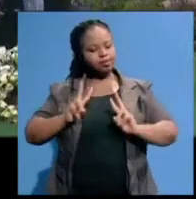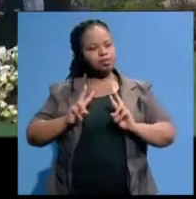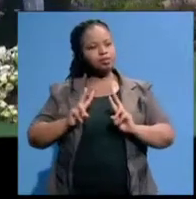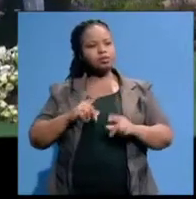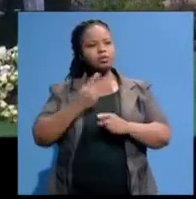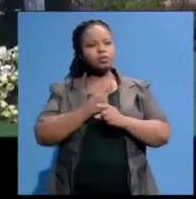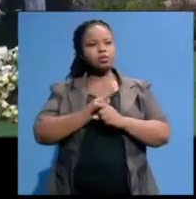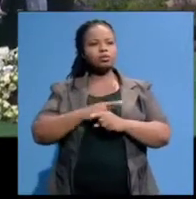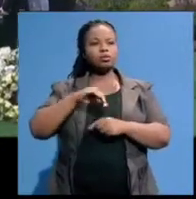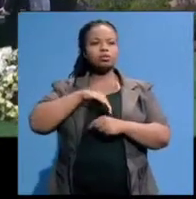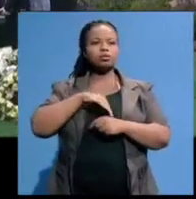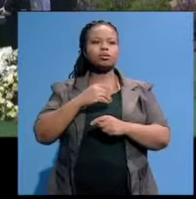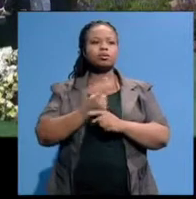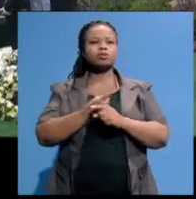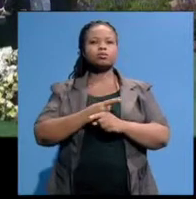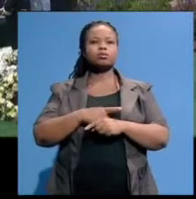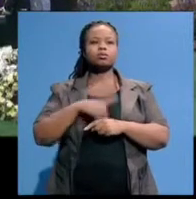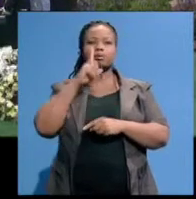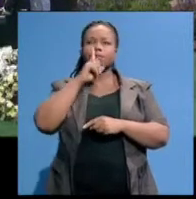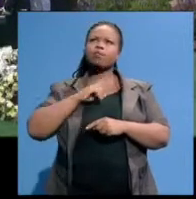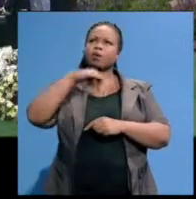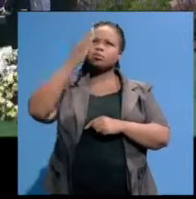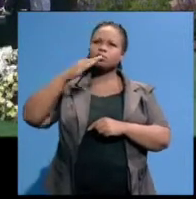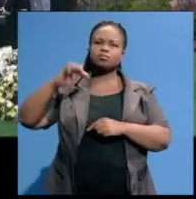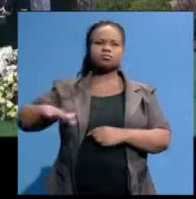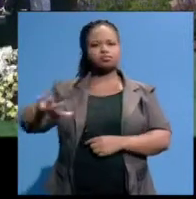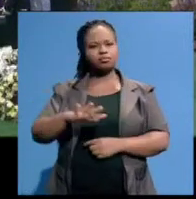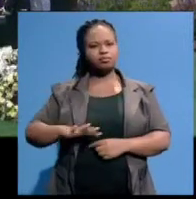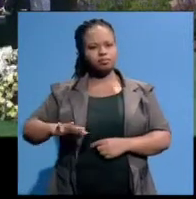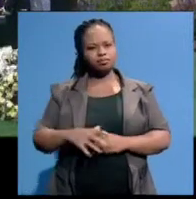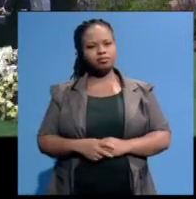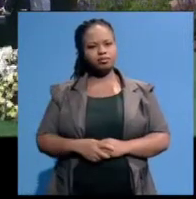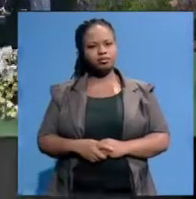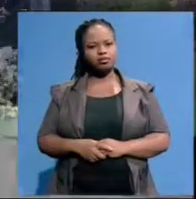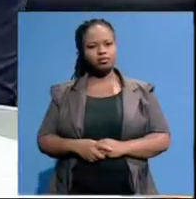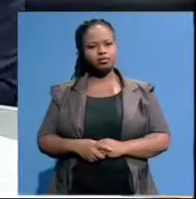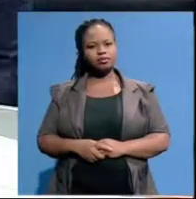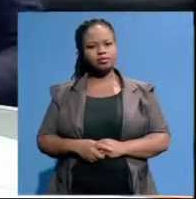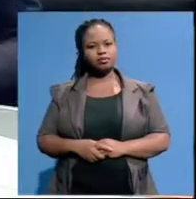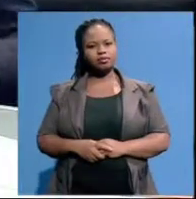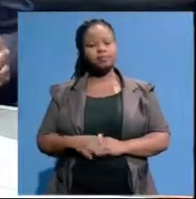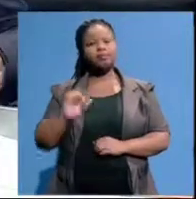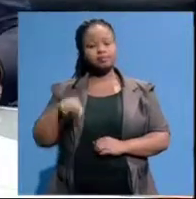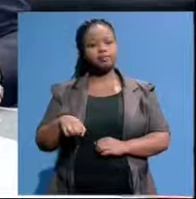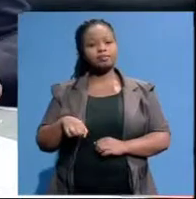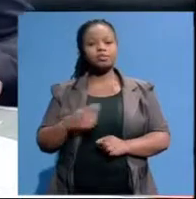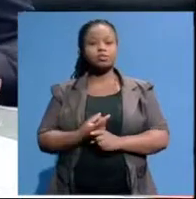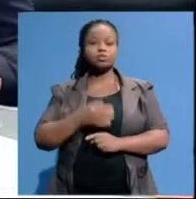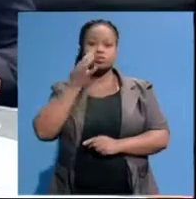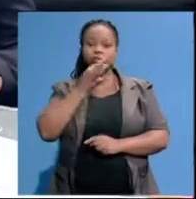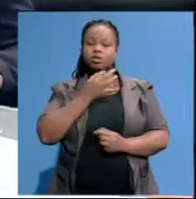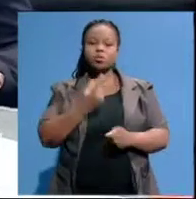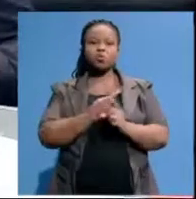safety that those kind of environments provide for us. Well, as it stands right now, all the tributes